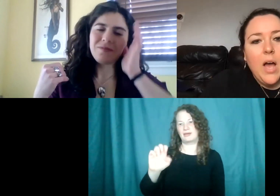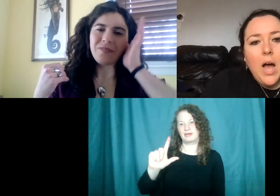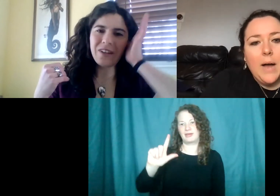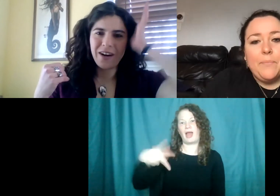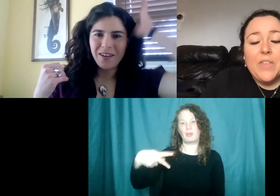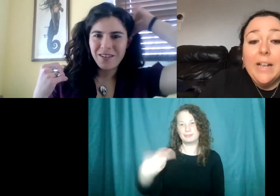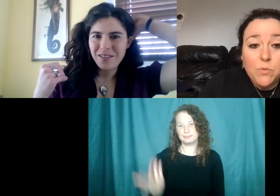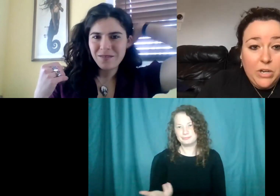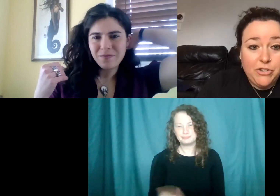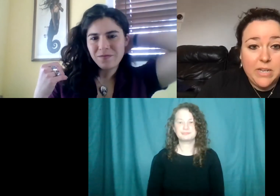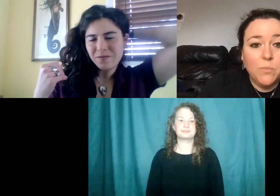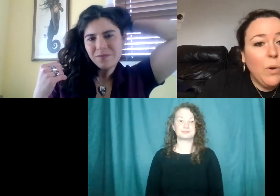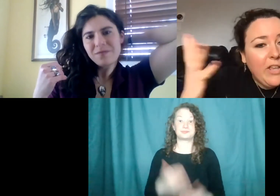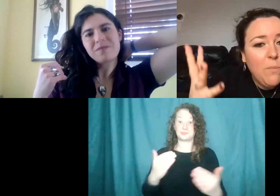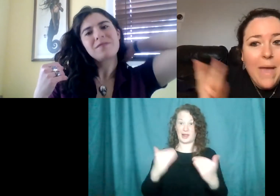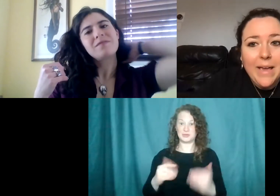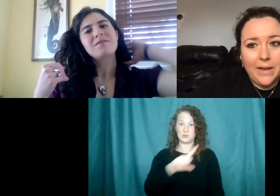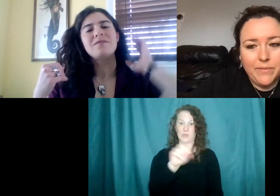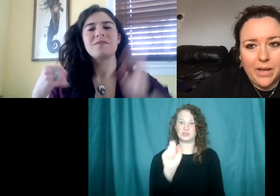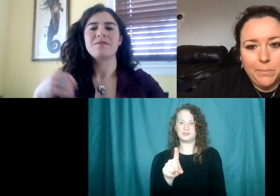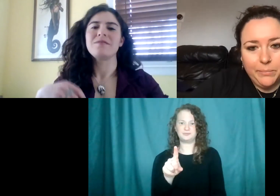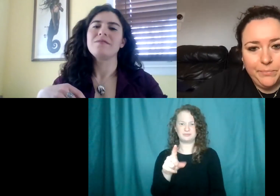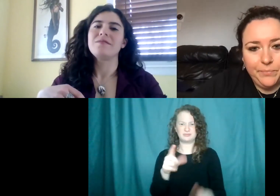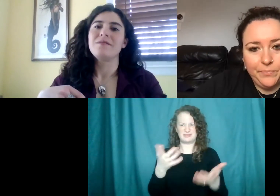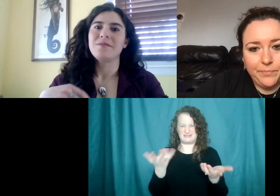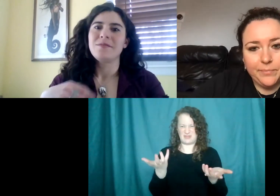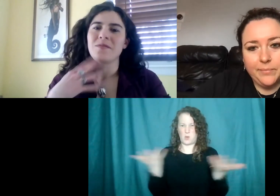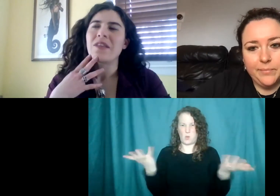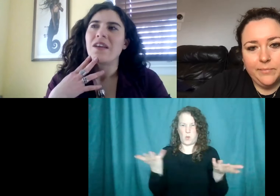thing. The next question is, what can you make out of kelp?